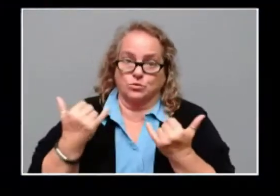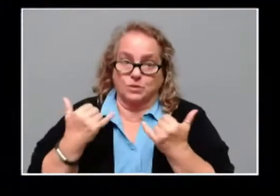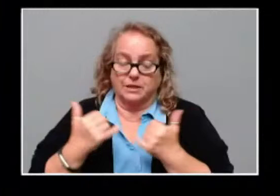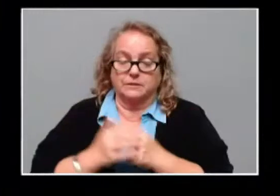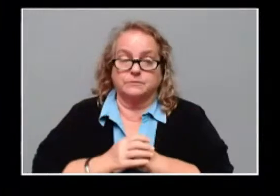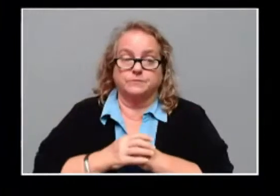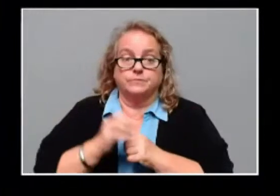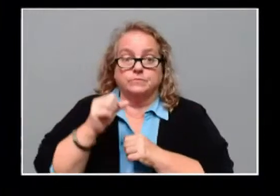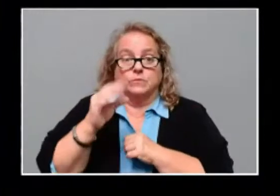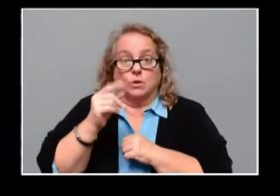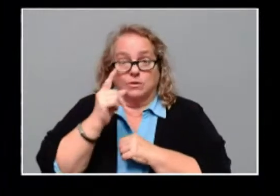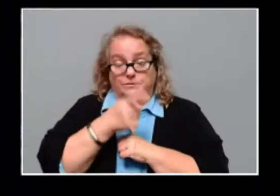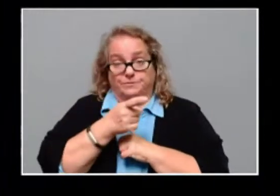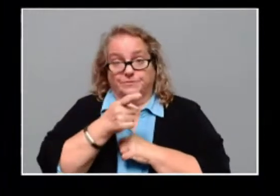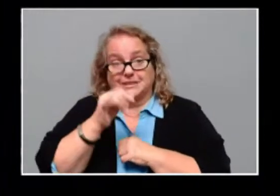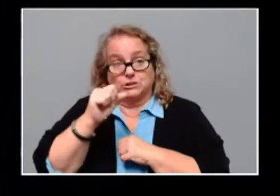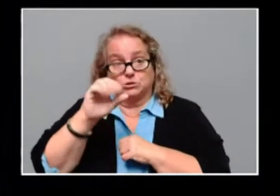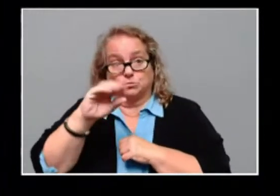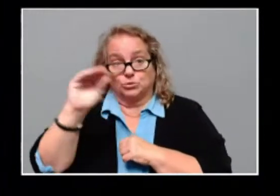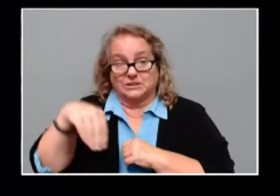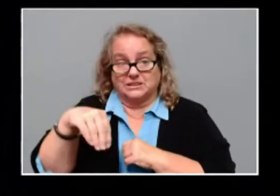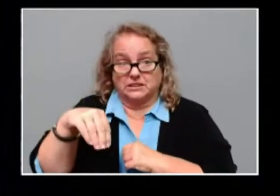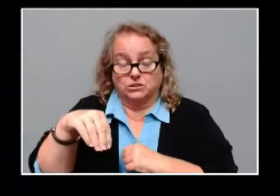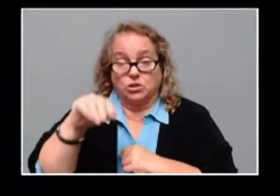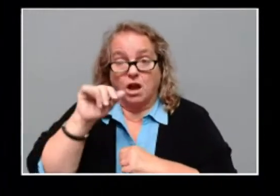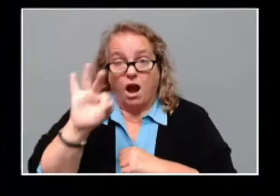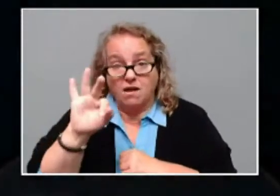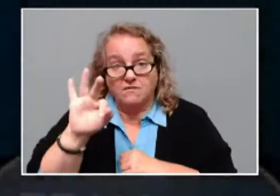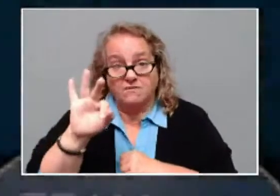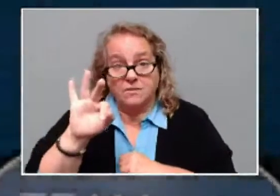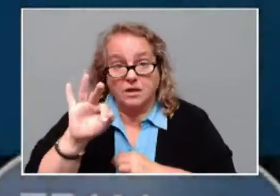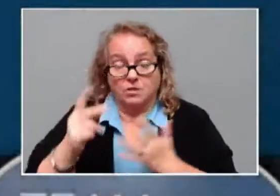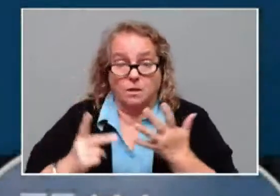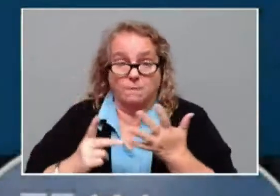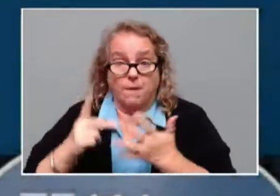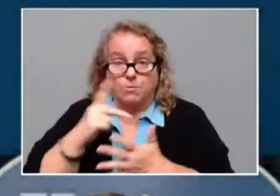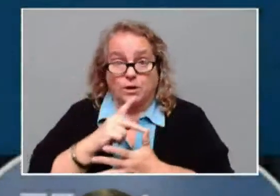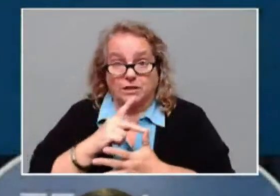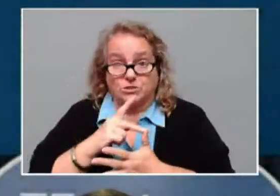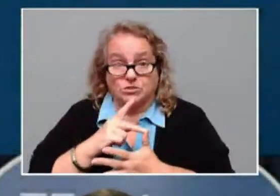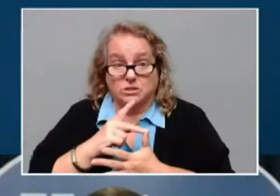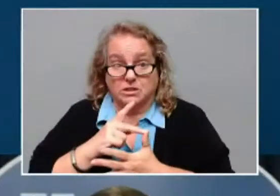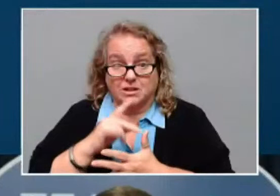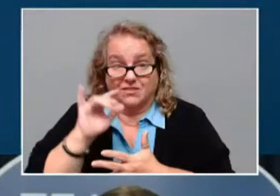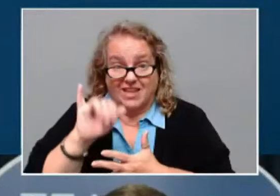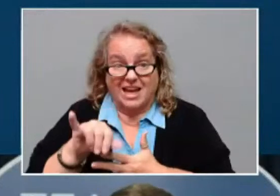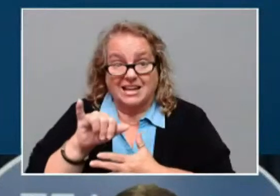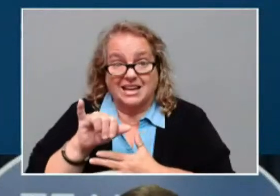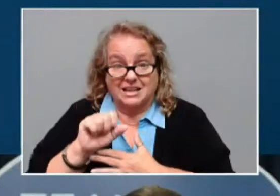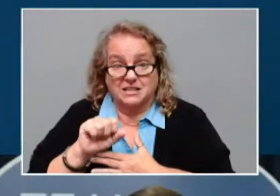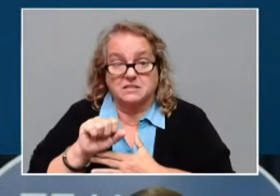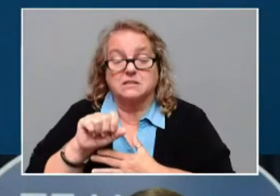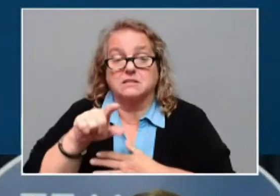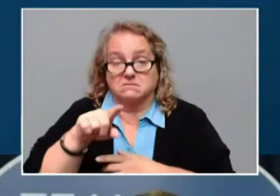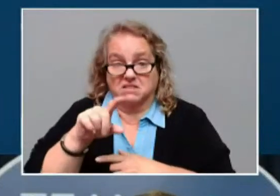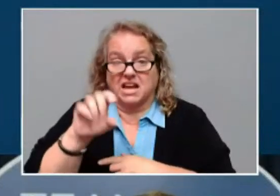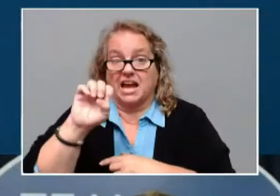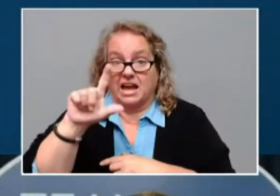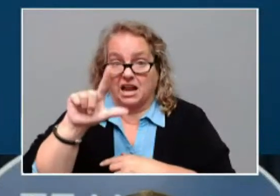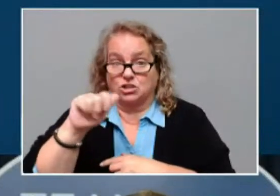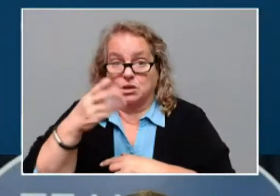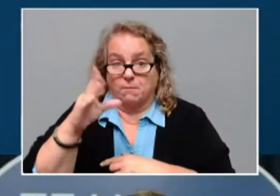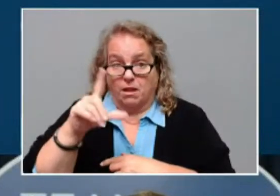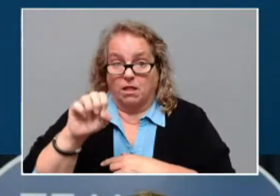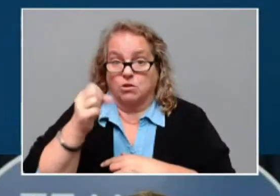a percentage of the population that is eligible, right? 12 years and up in